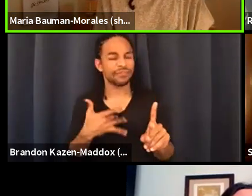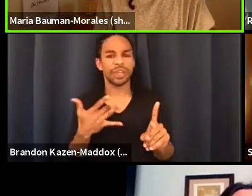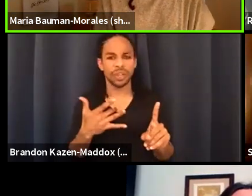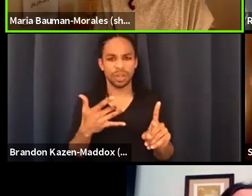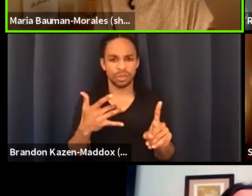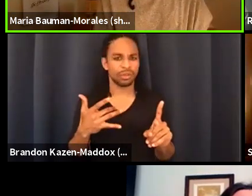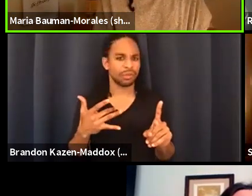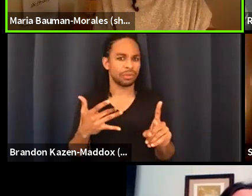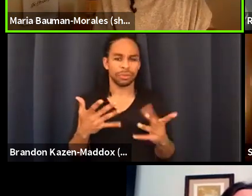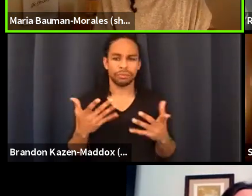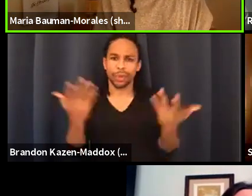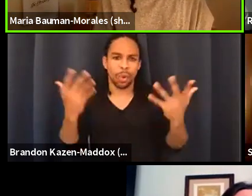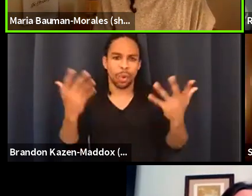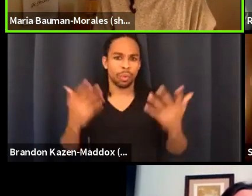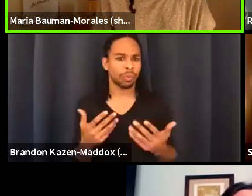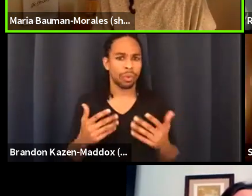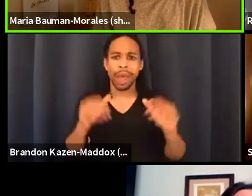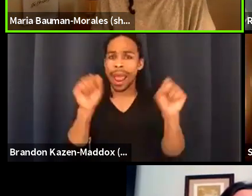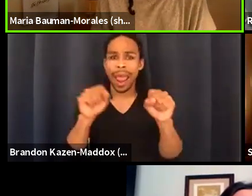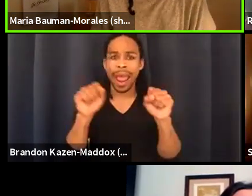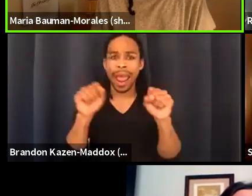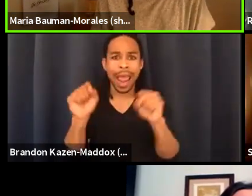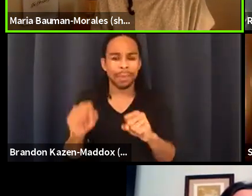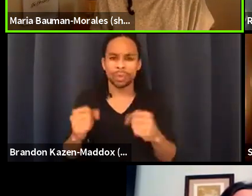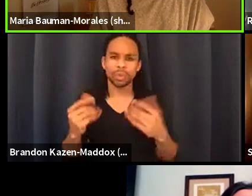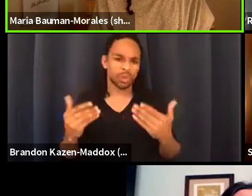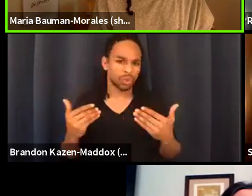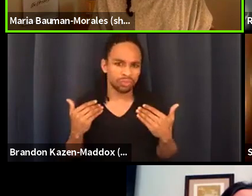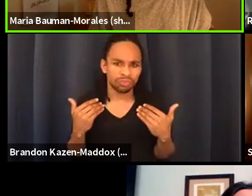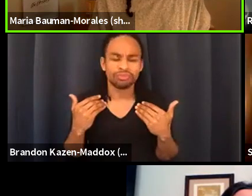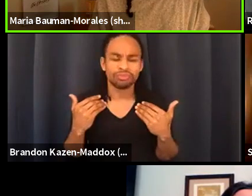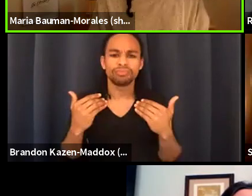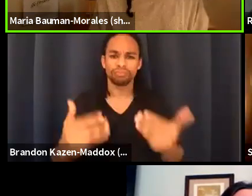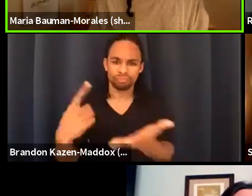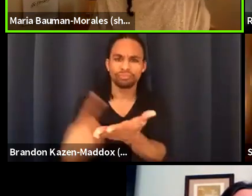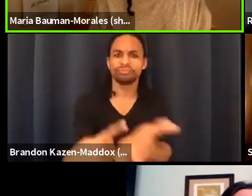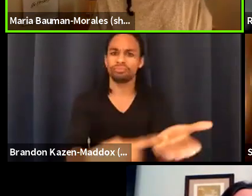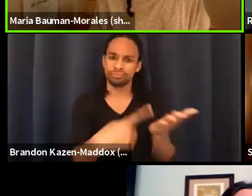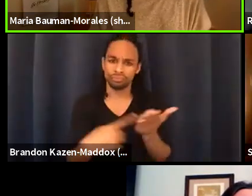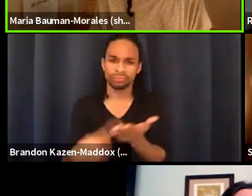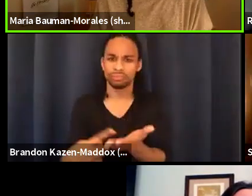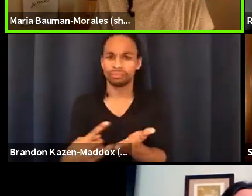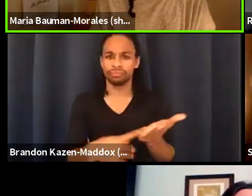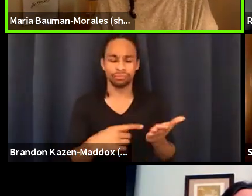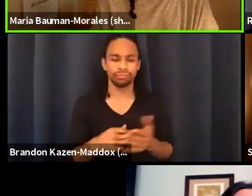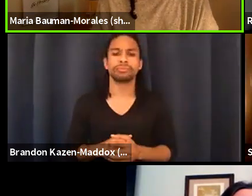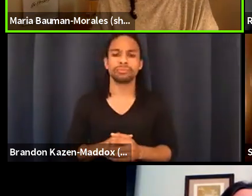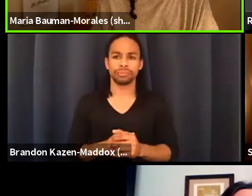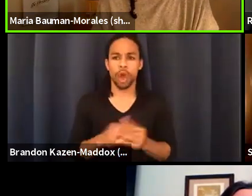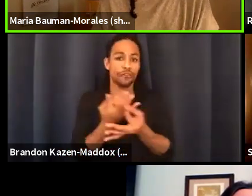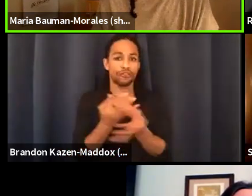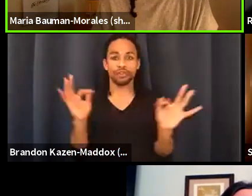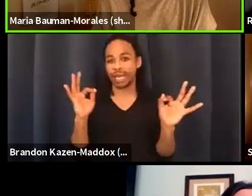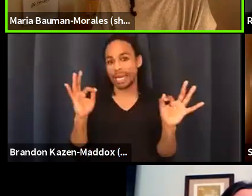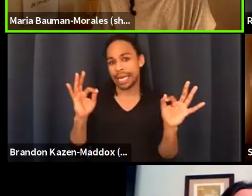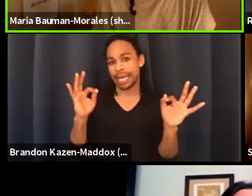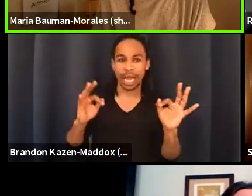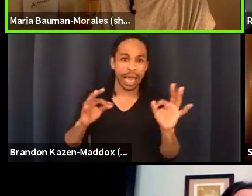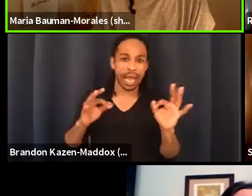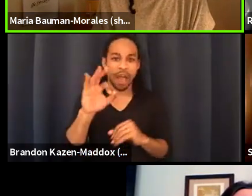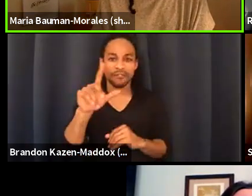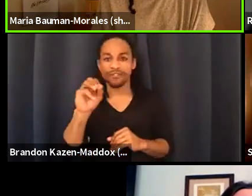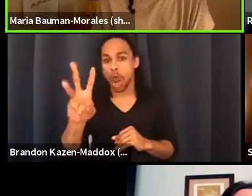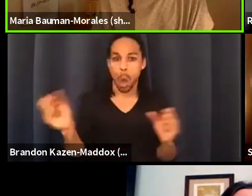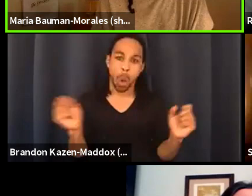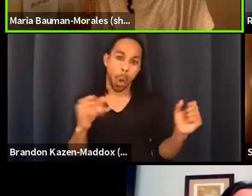spoken. Thanks for jumping in on that, Ronnie. I want to move to the programmer's perspective section of the